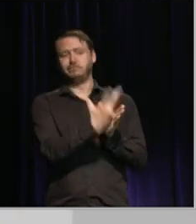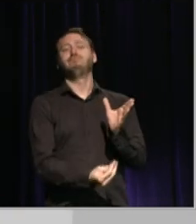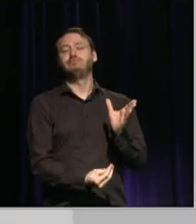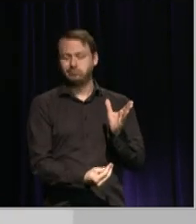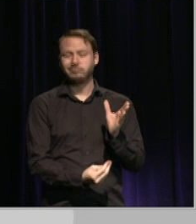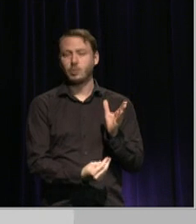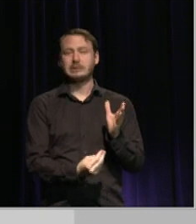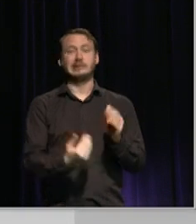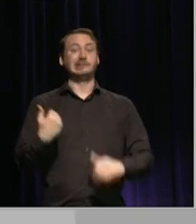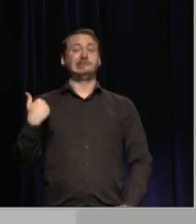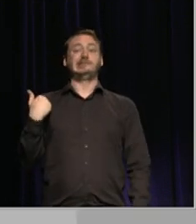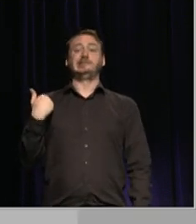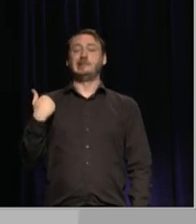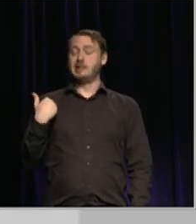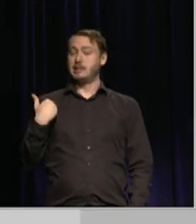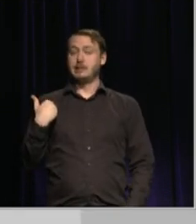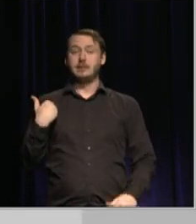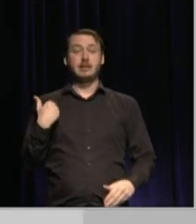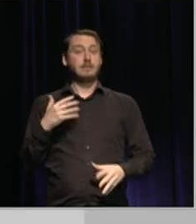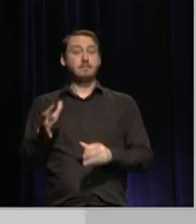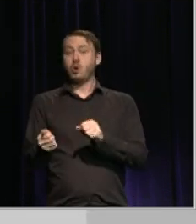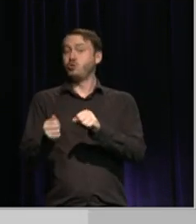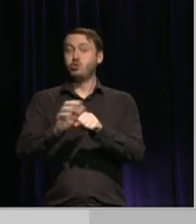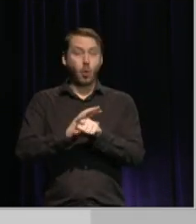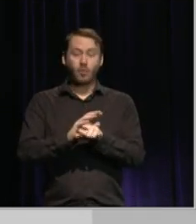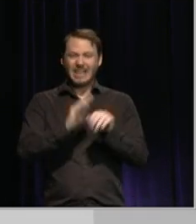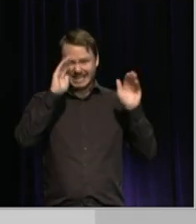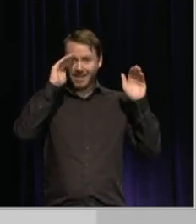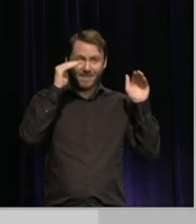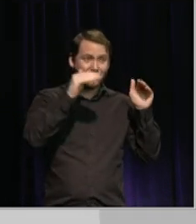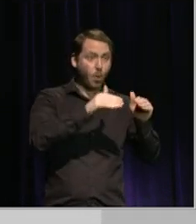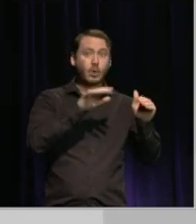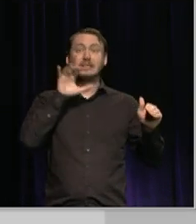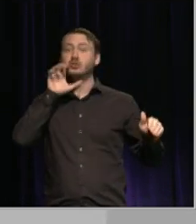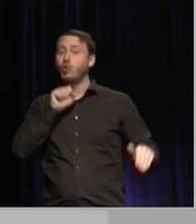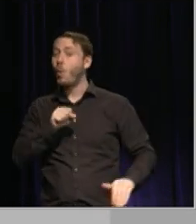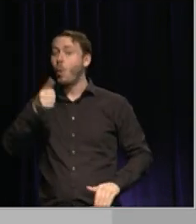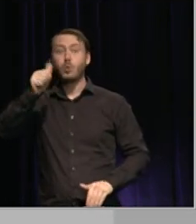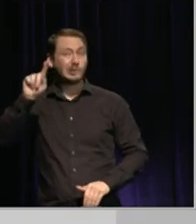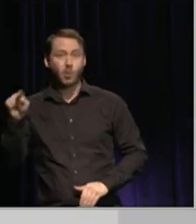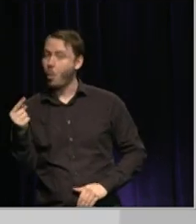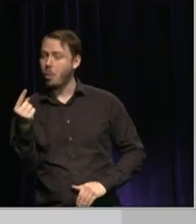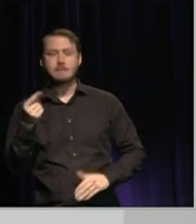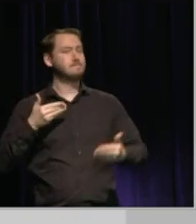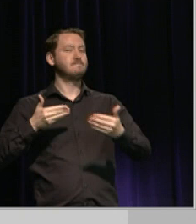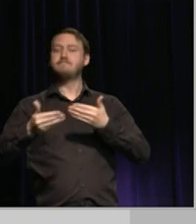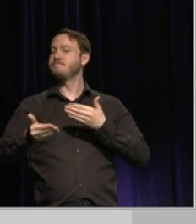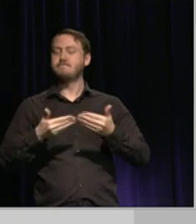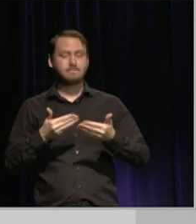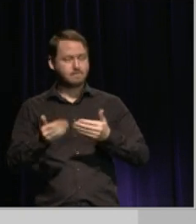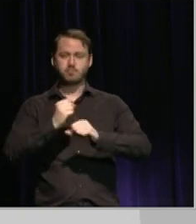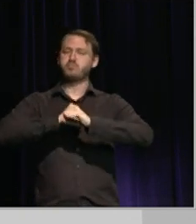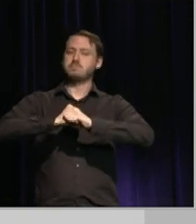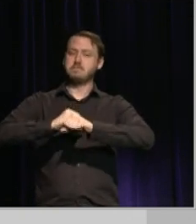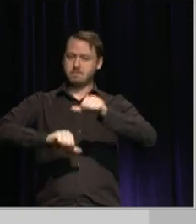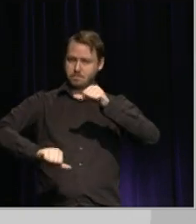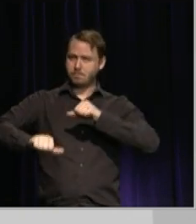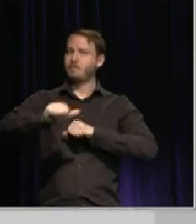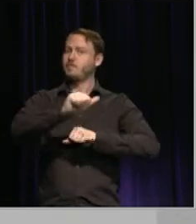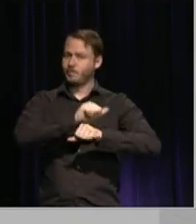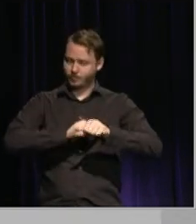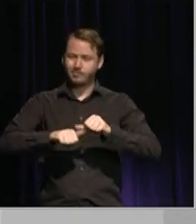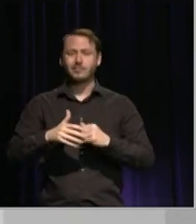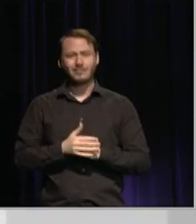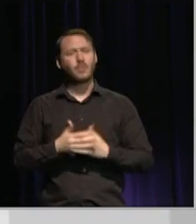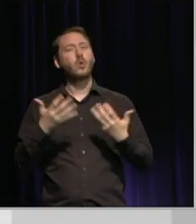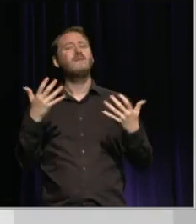that this virus does not discriminate, and we need to do everything we can to protect one another from it. We're continuing to see positive developments in our